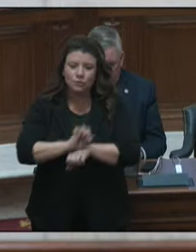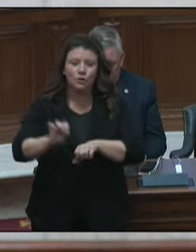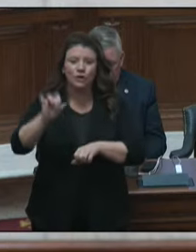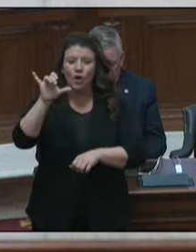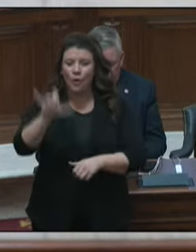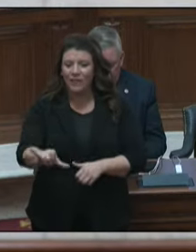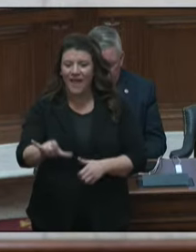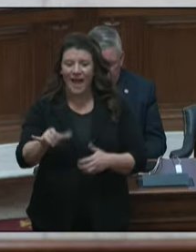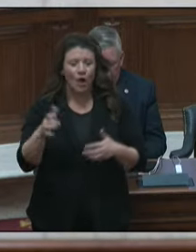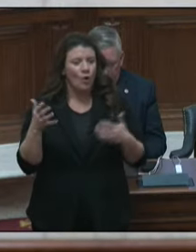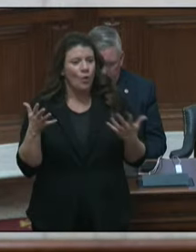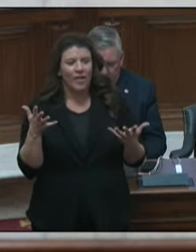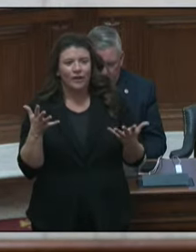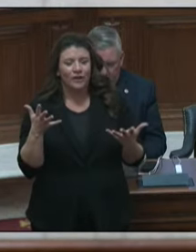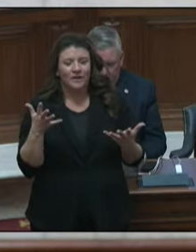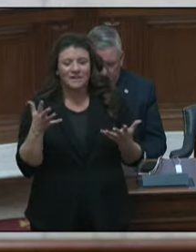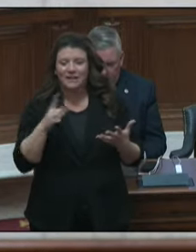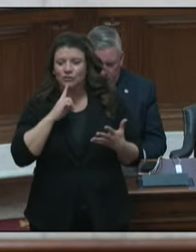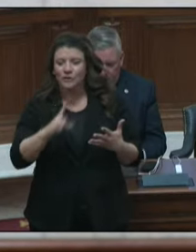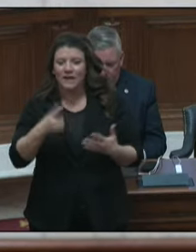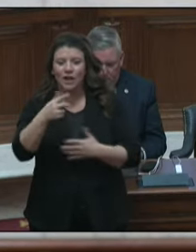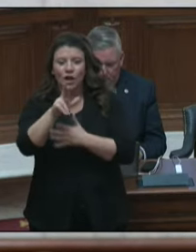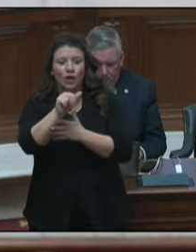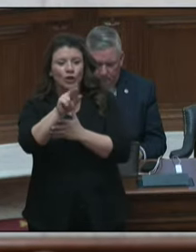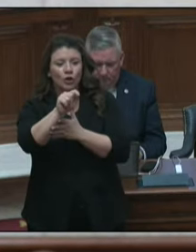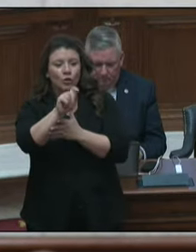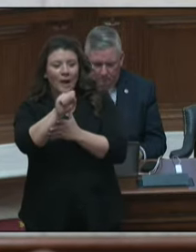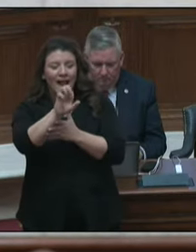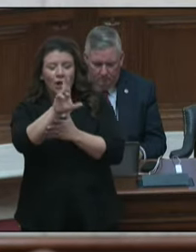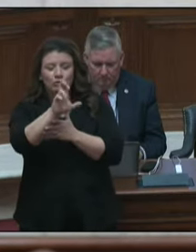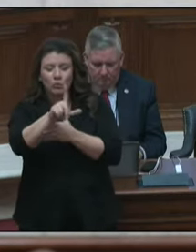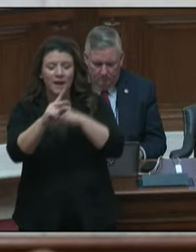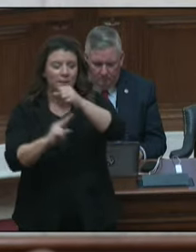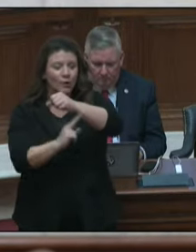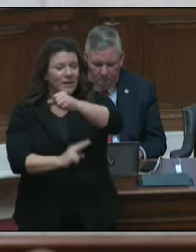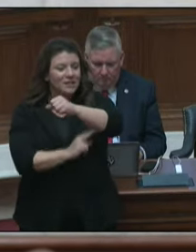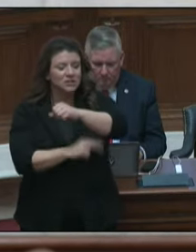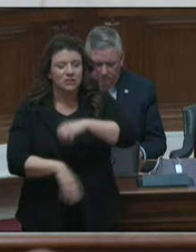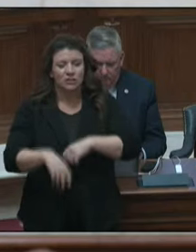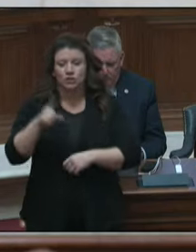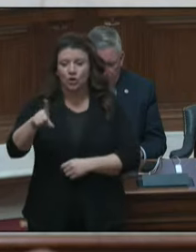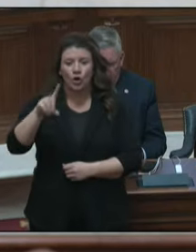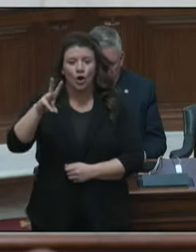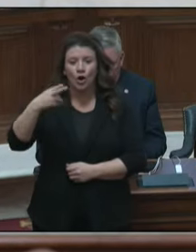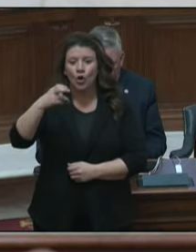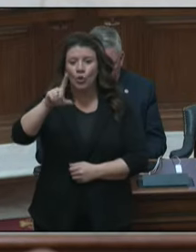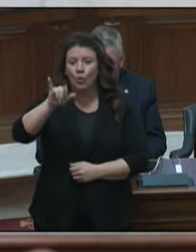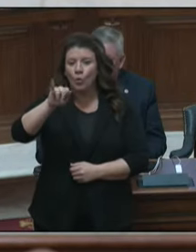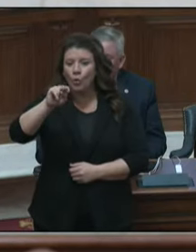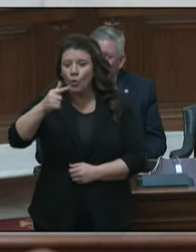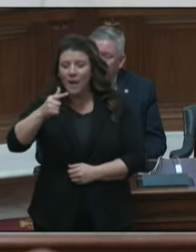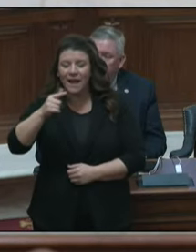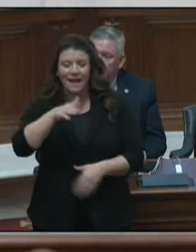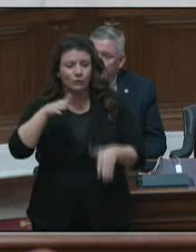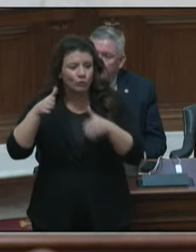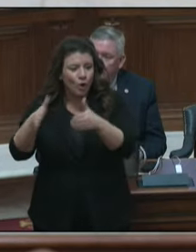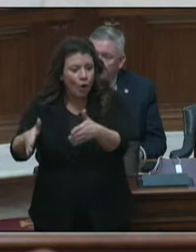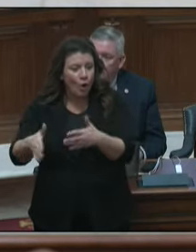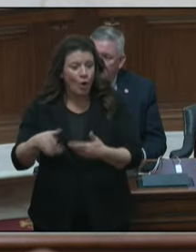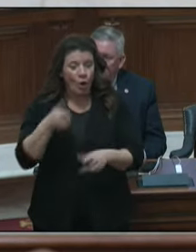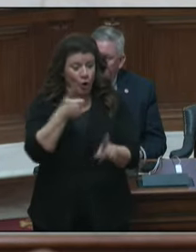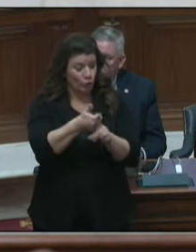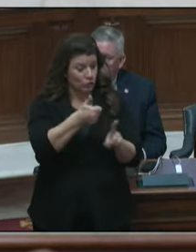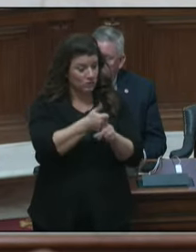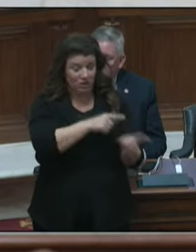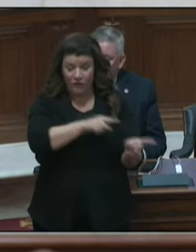that, whether it be the Grant Street Bridge or the bridges at Wheeling, you know, whether it be just getting yourself to the